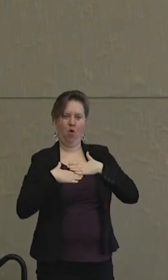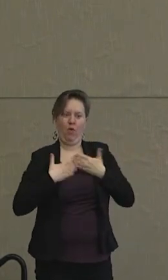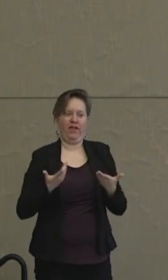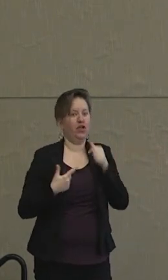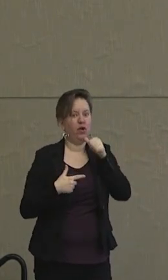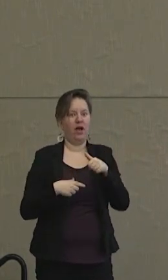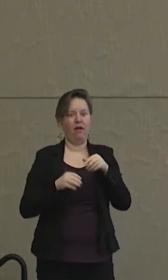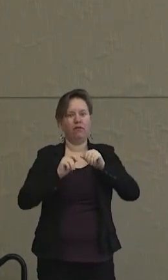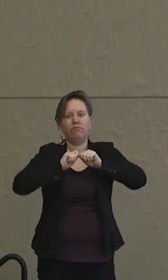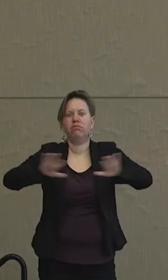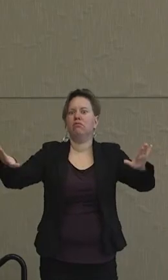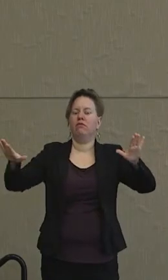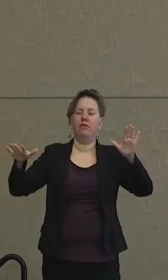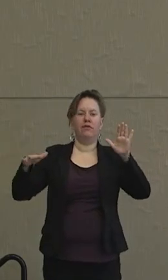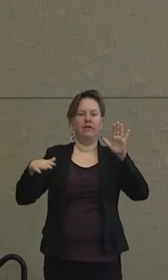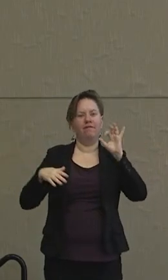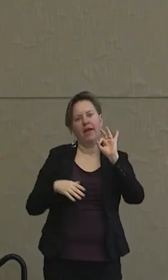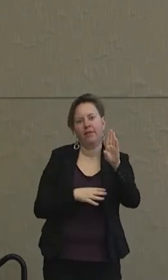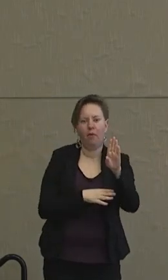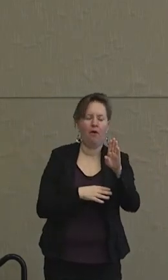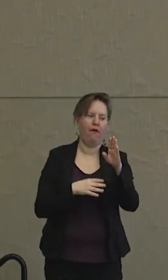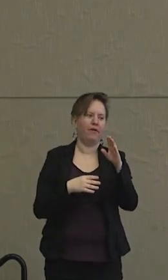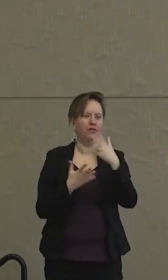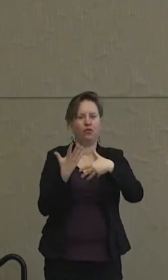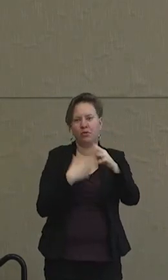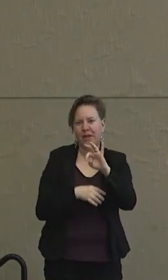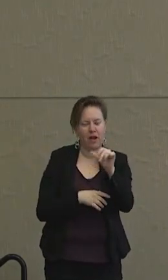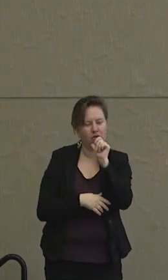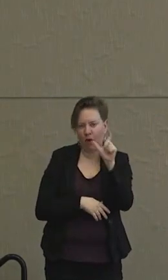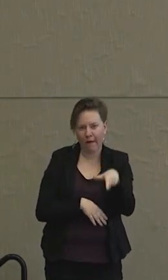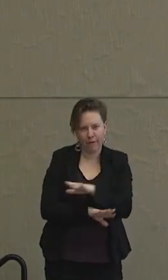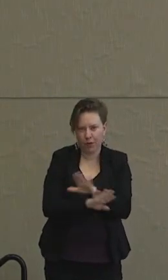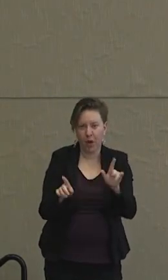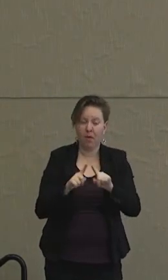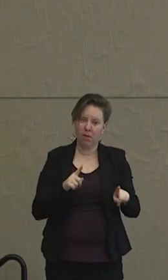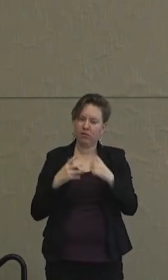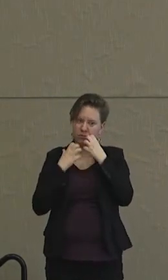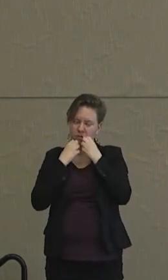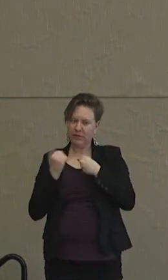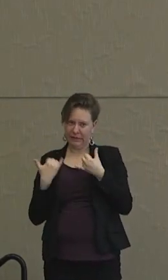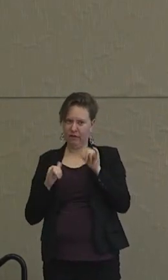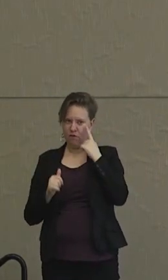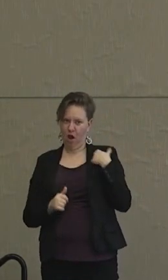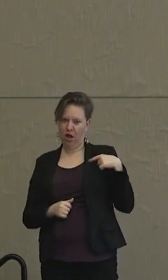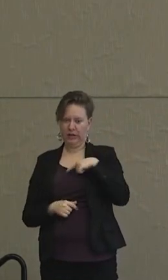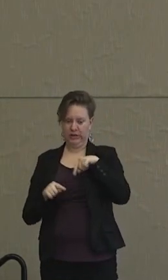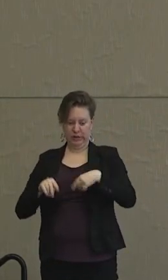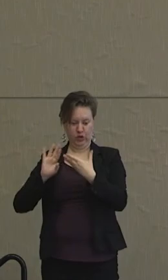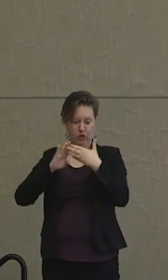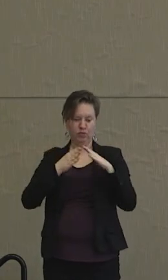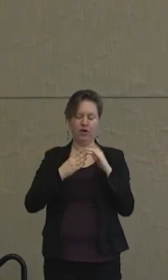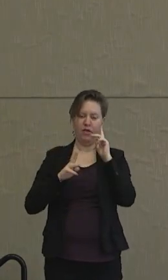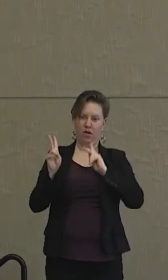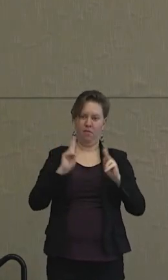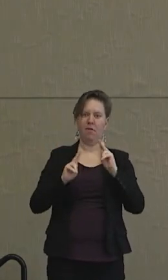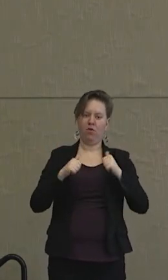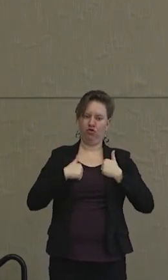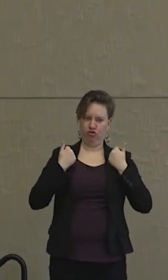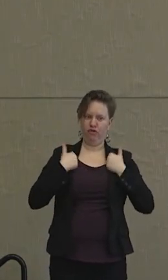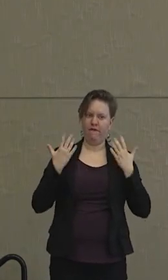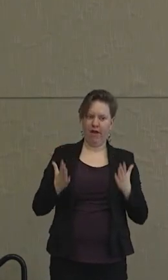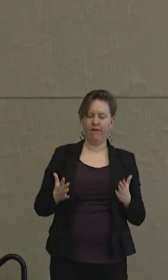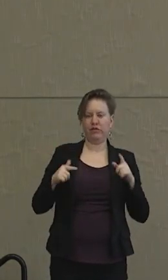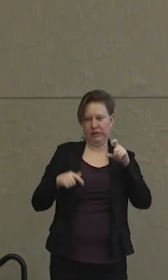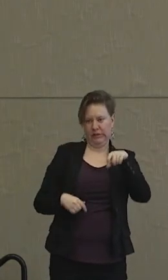it on your social media, but in fact, that it matters a great deal to us in this community that there are people who are survivors and